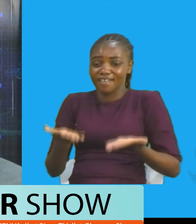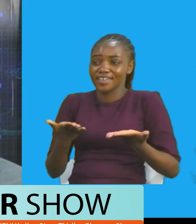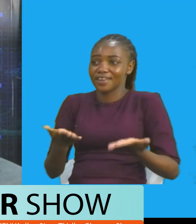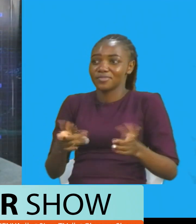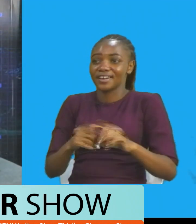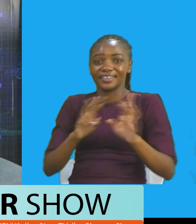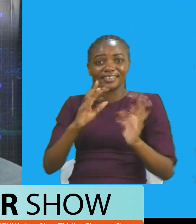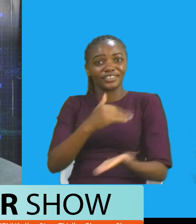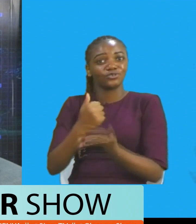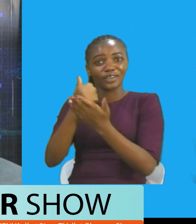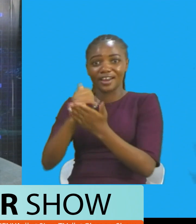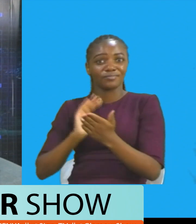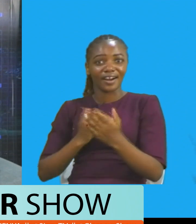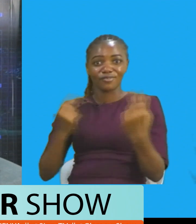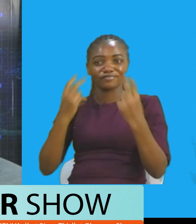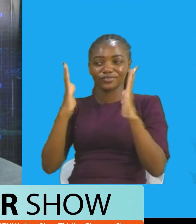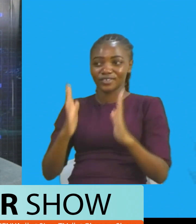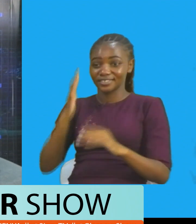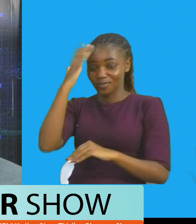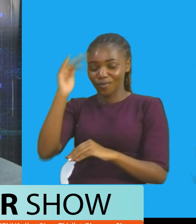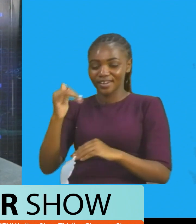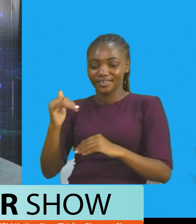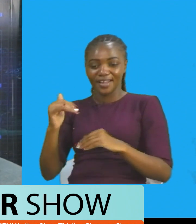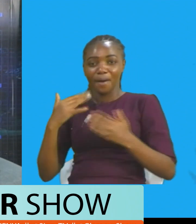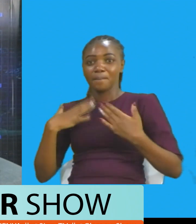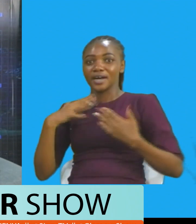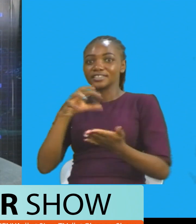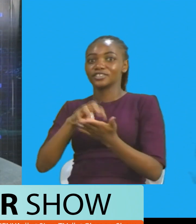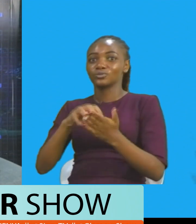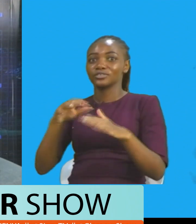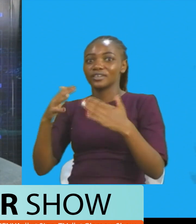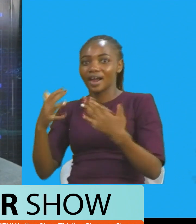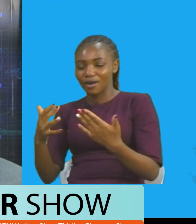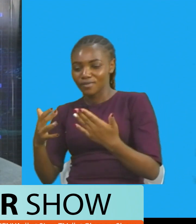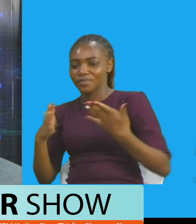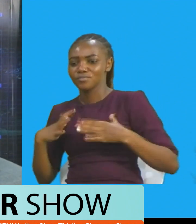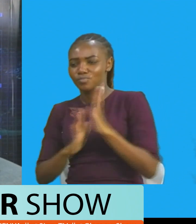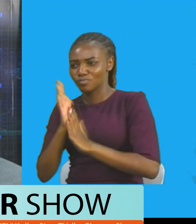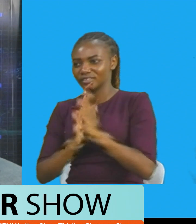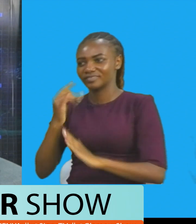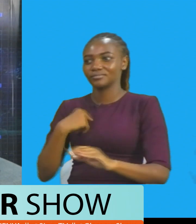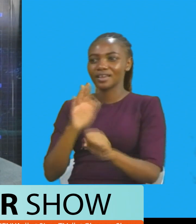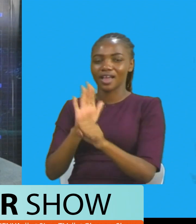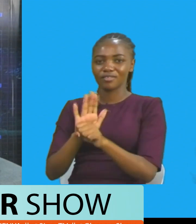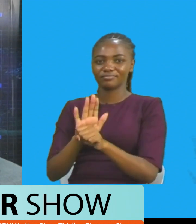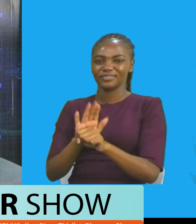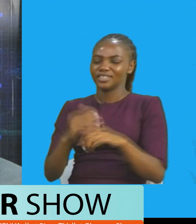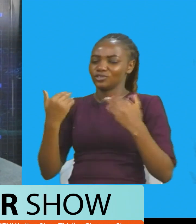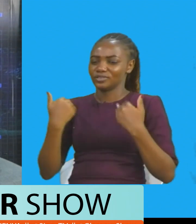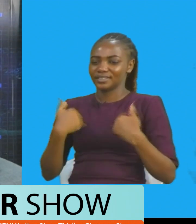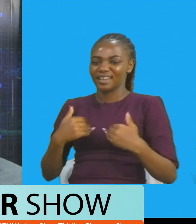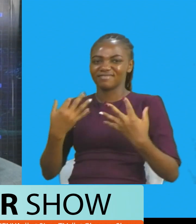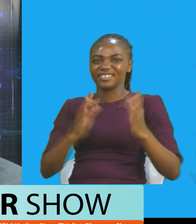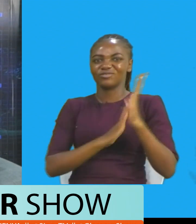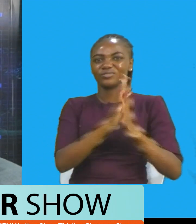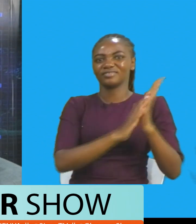open to help, because where I am right now, I was helped to get where I am. And it would be selfish of me not to